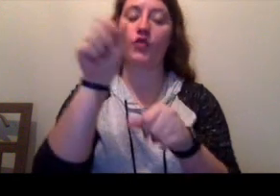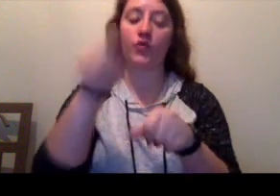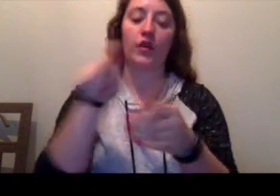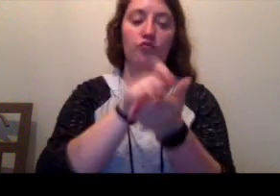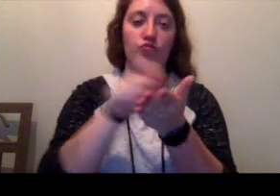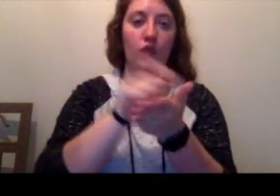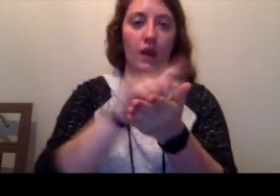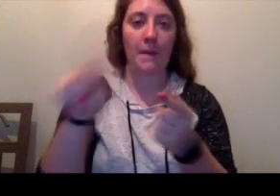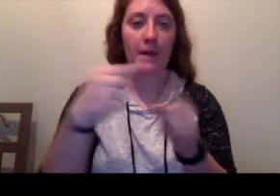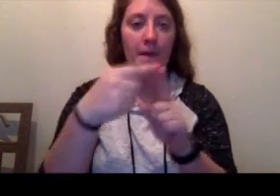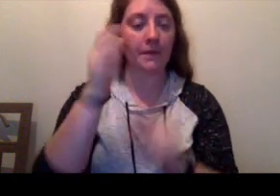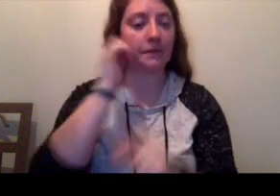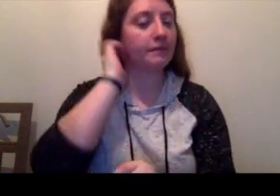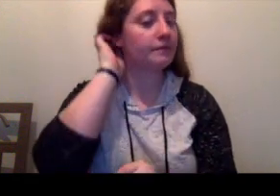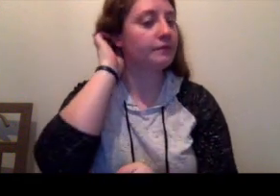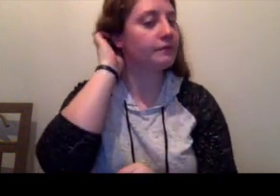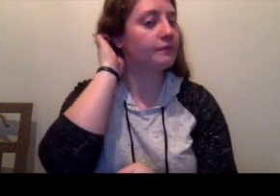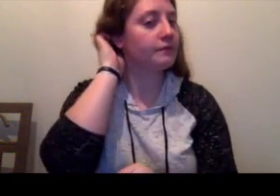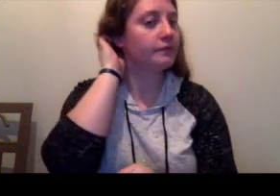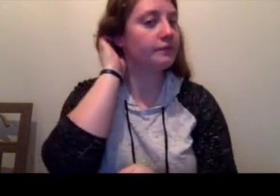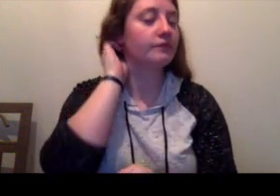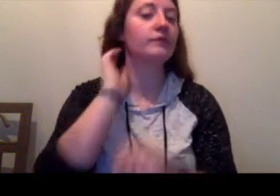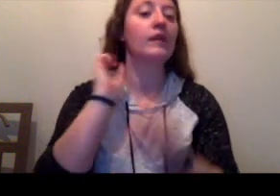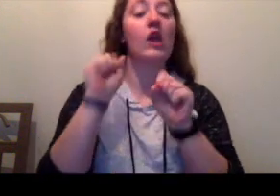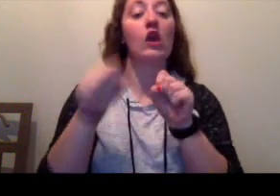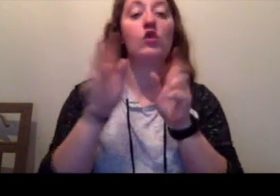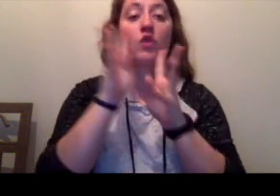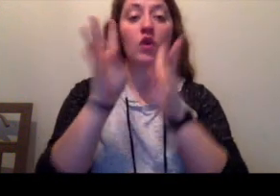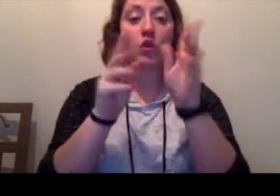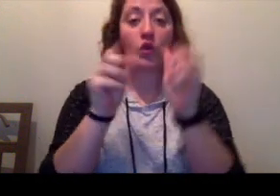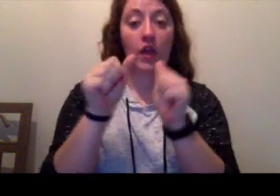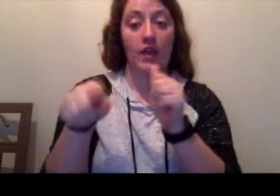back on. You can create this with